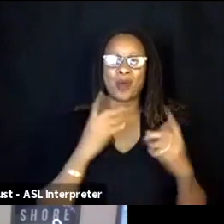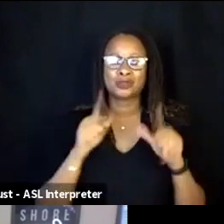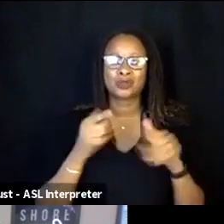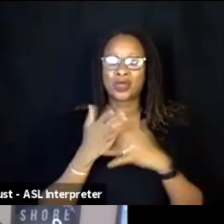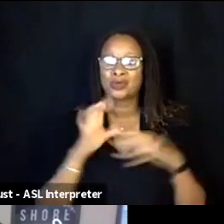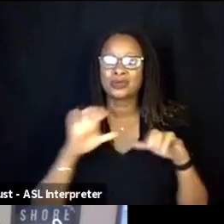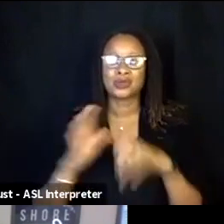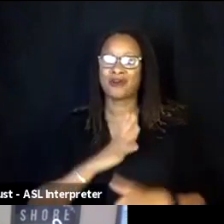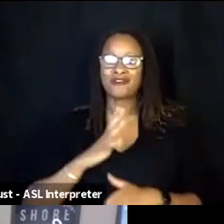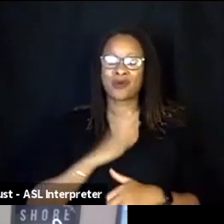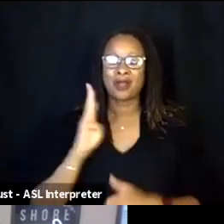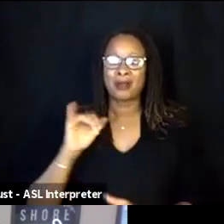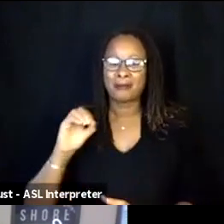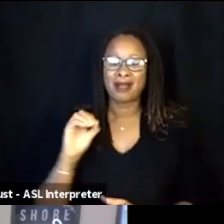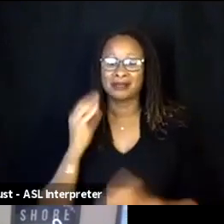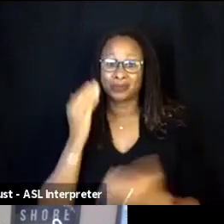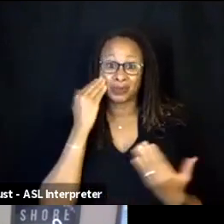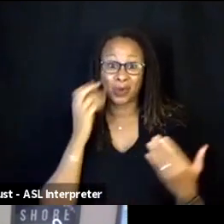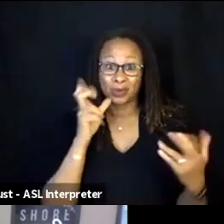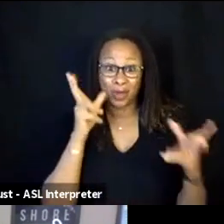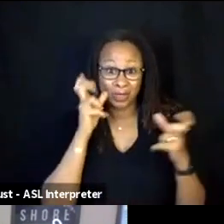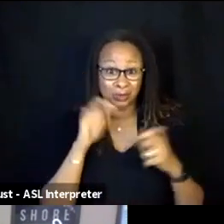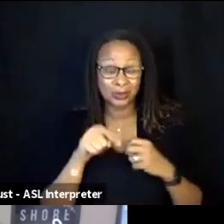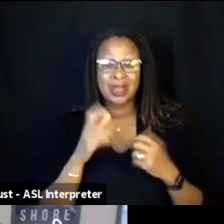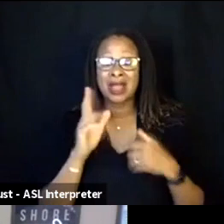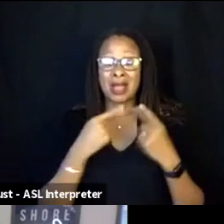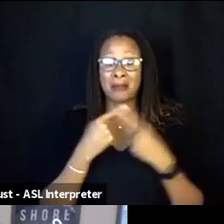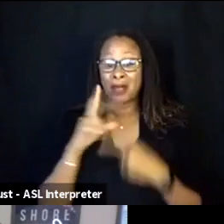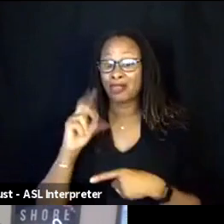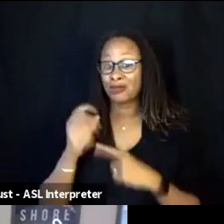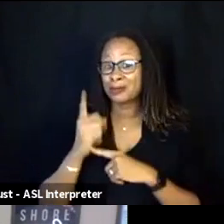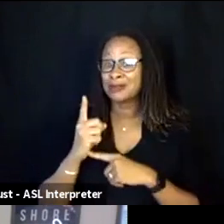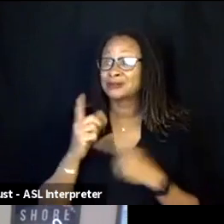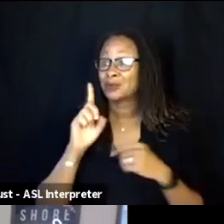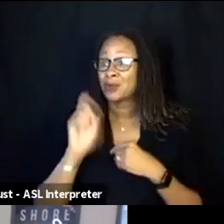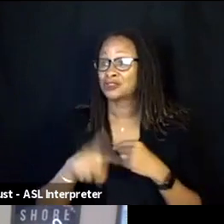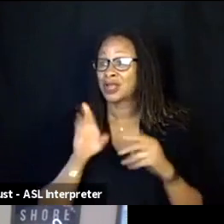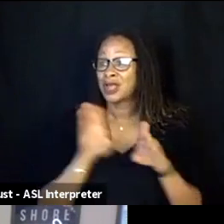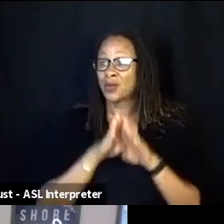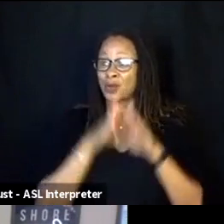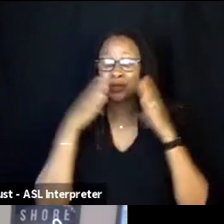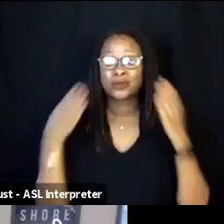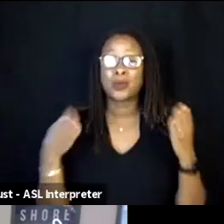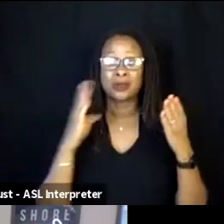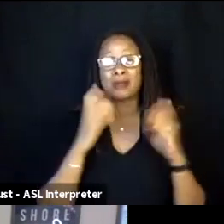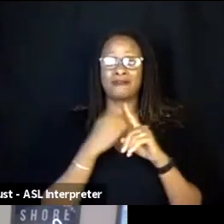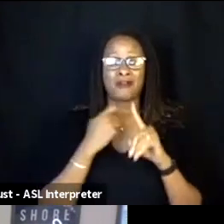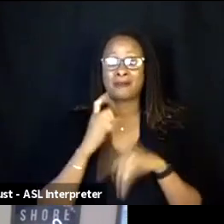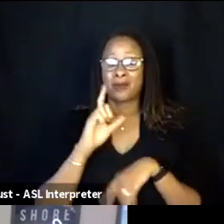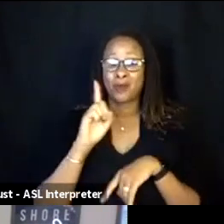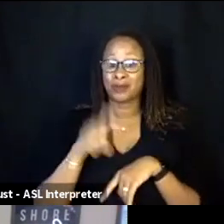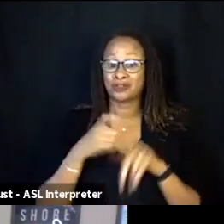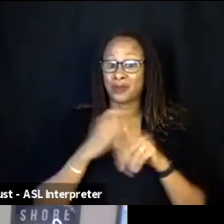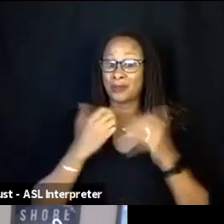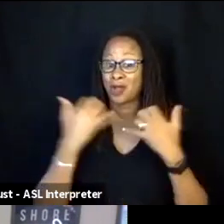the formal bios so you know who you're listening to, and about 30 minutes of questions, and we'll open it up to some Q&A from the audience. So thank